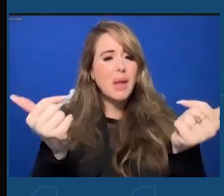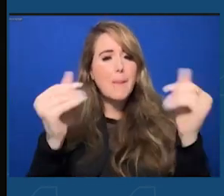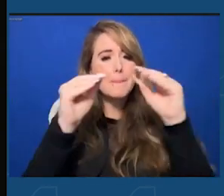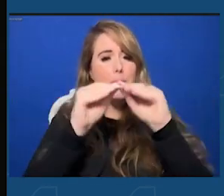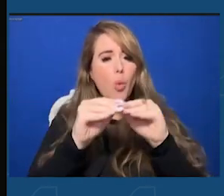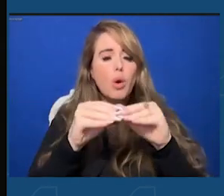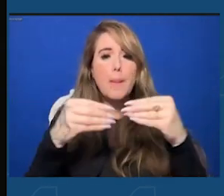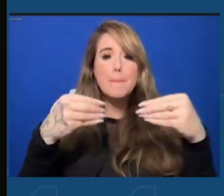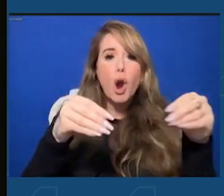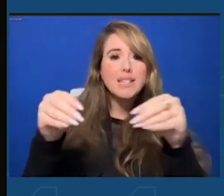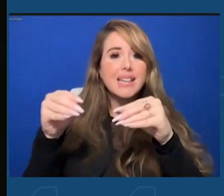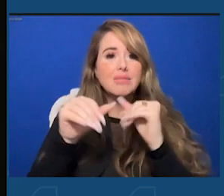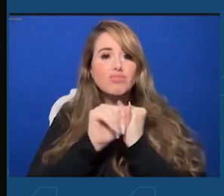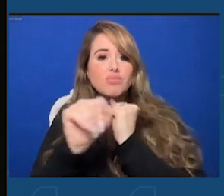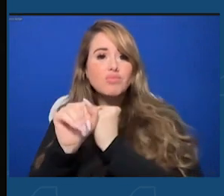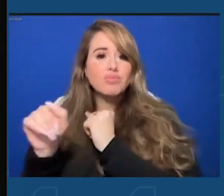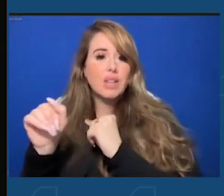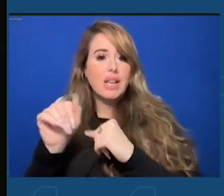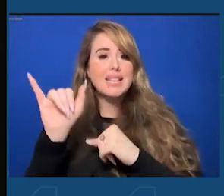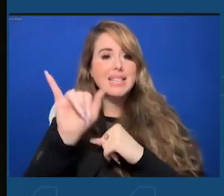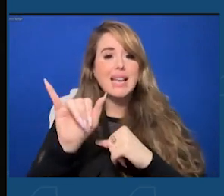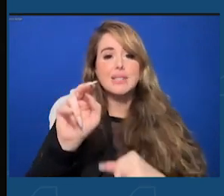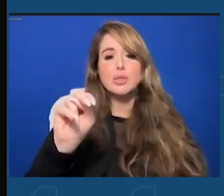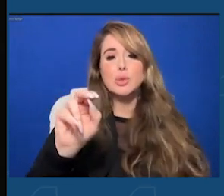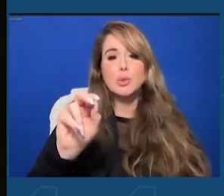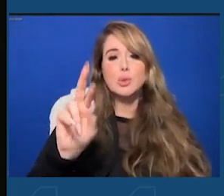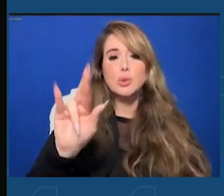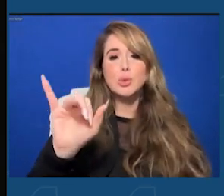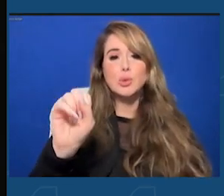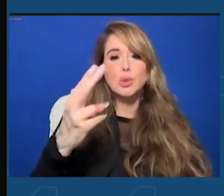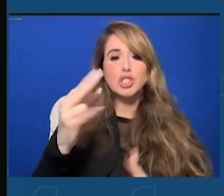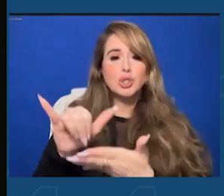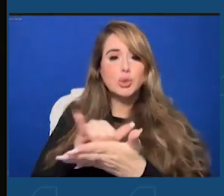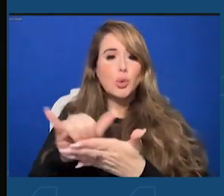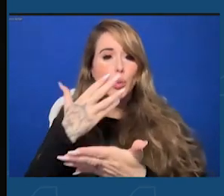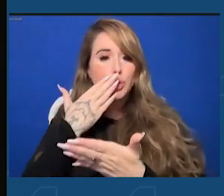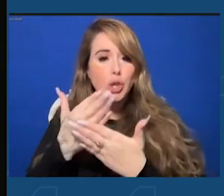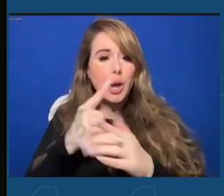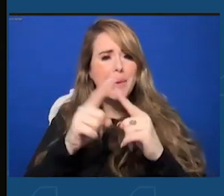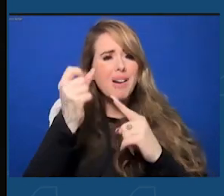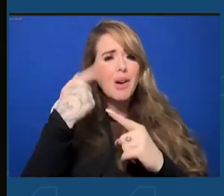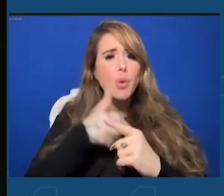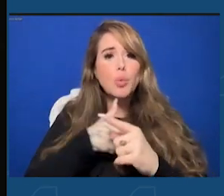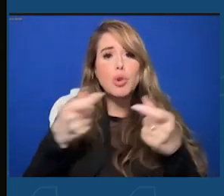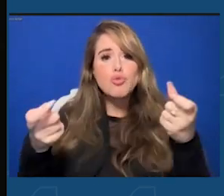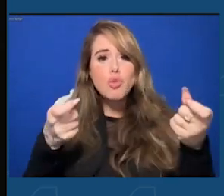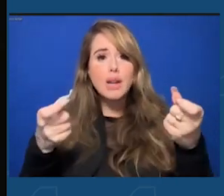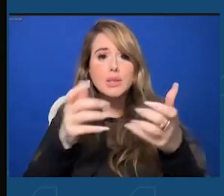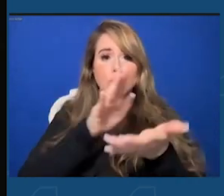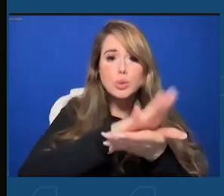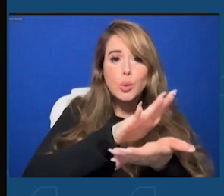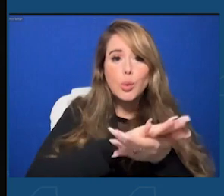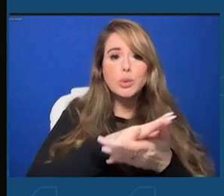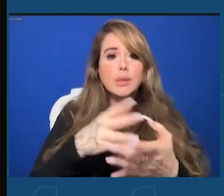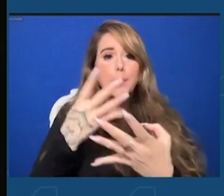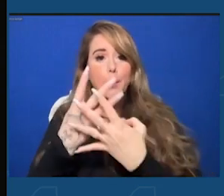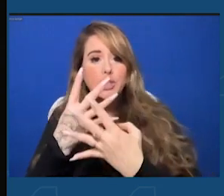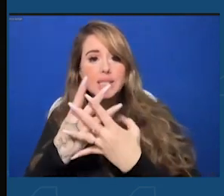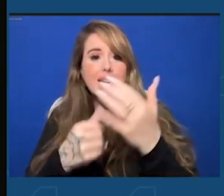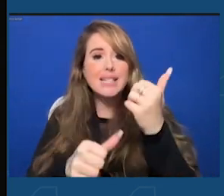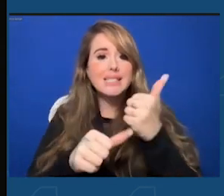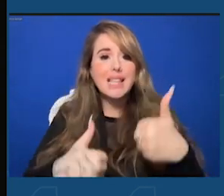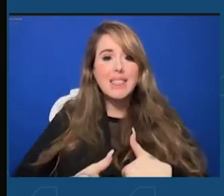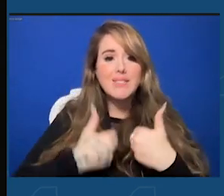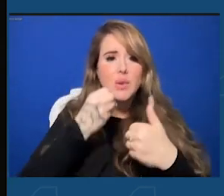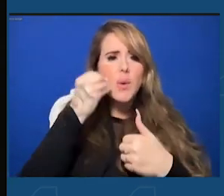know what? We run schools and prisons and assisted living homes. Why aren't they